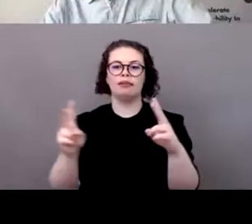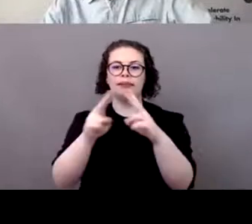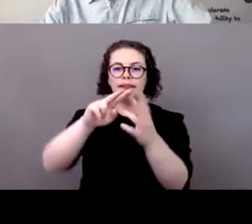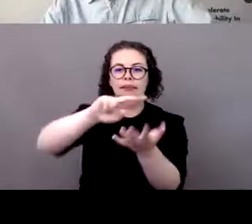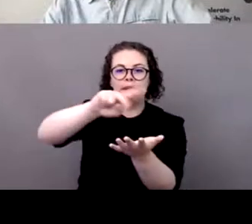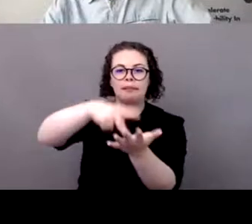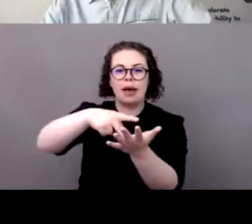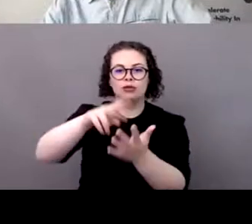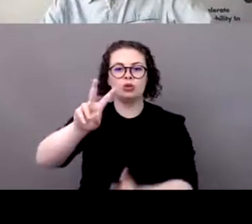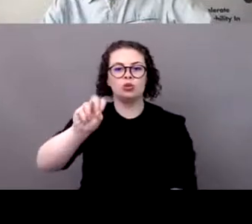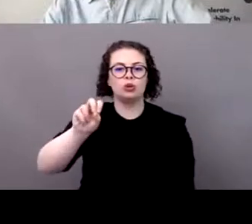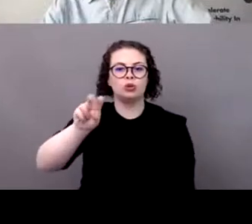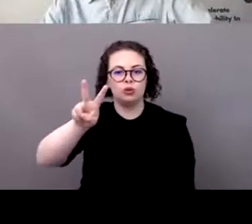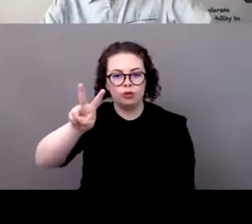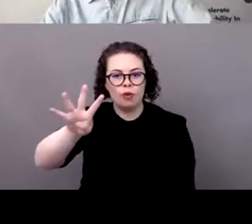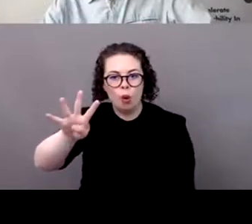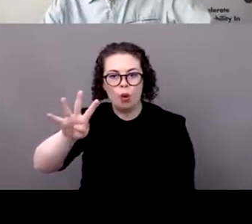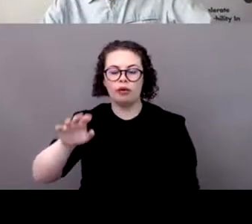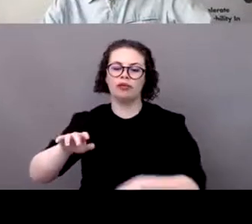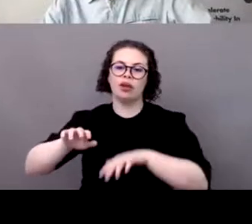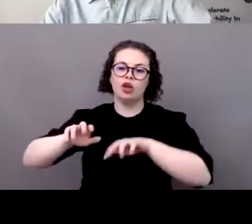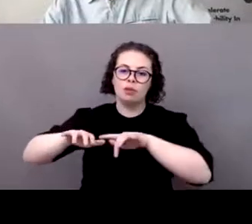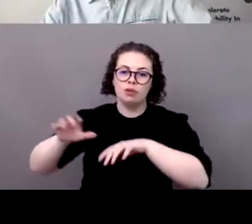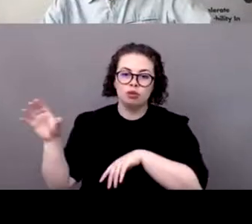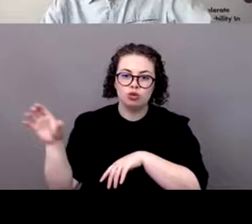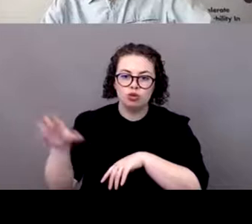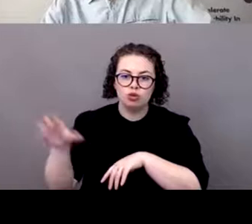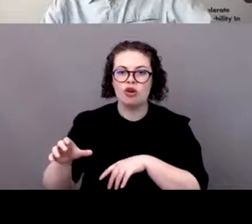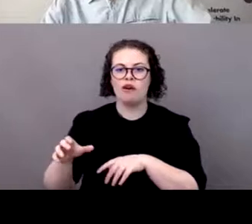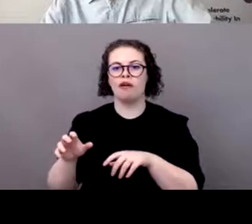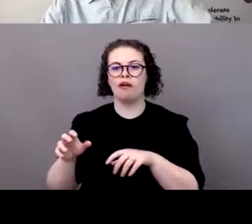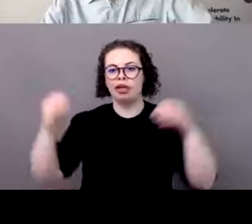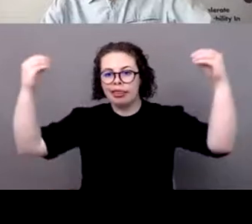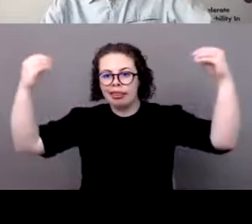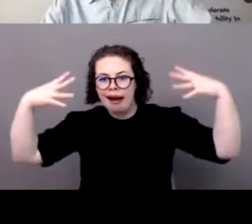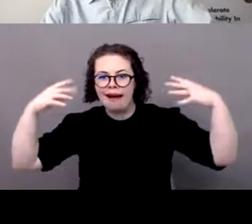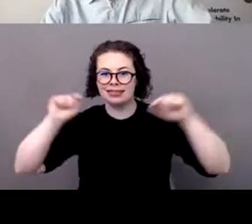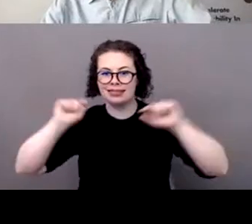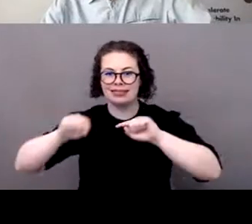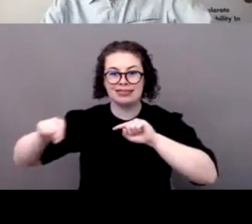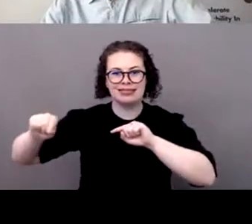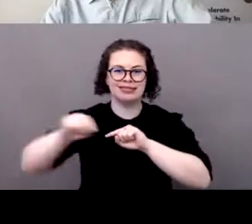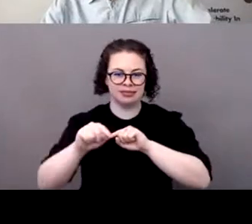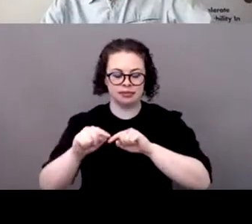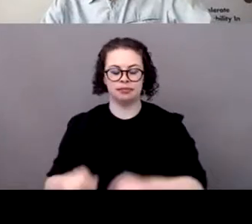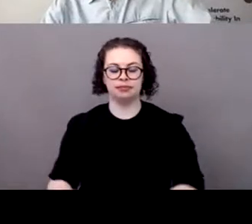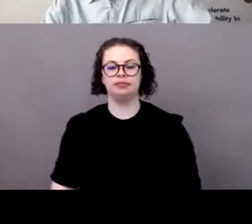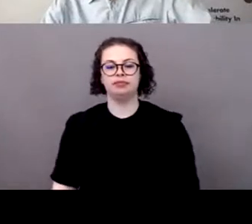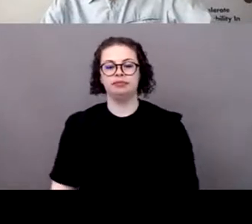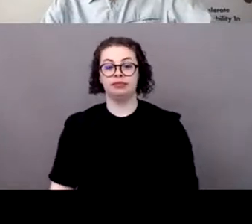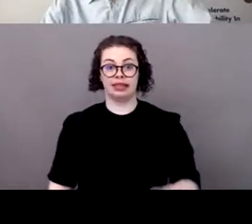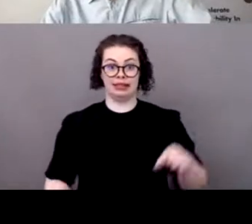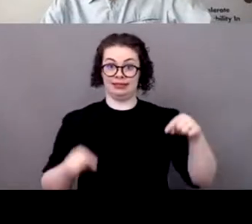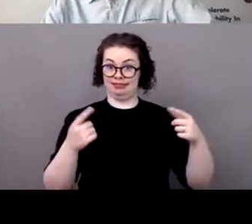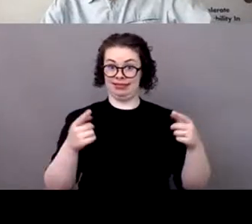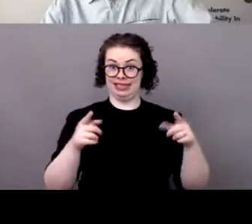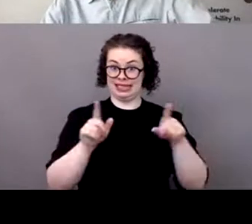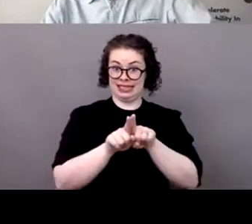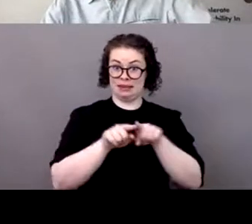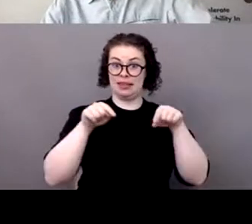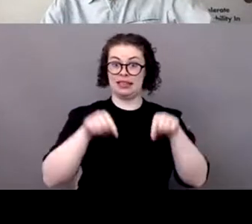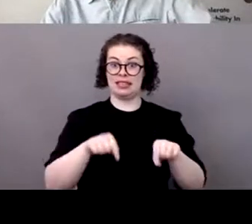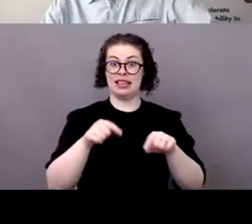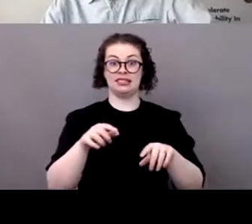So it's a significant part. For your example, Geert, on this conference, the